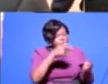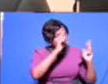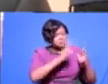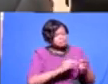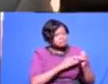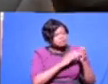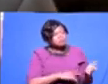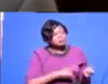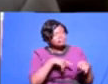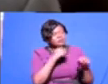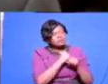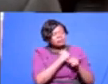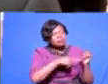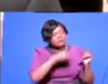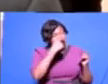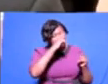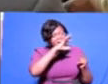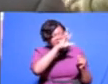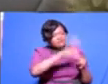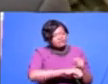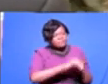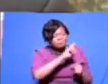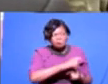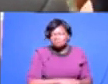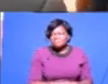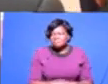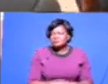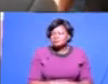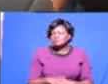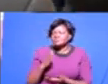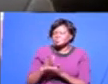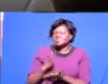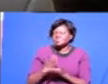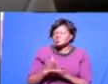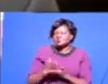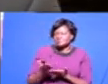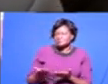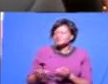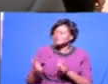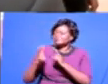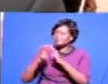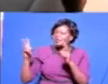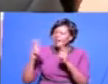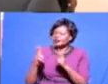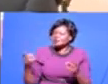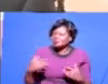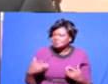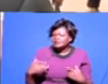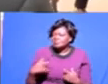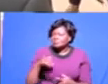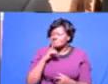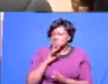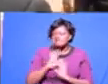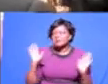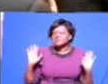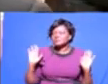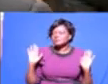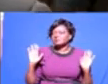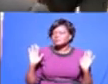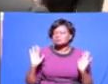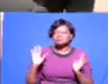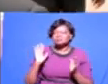Africa? That go placidly amid the noise and haste and remember what peace there is in silence. Do your thing. That is desiderata. Nobody